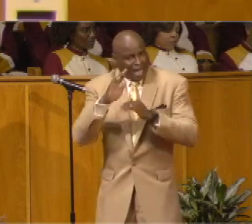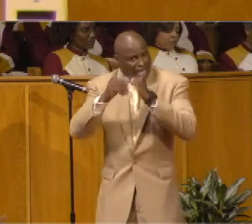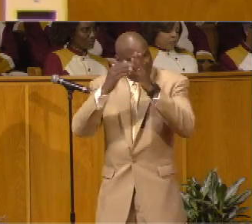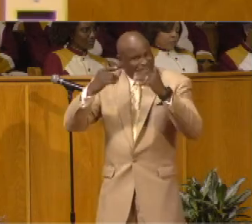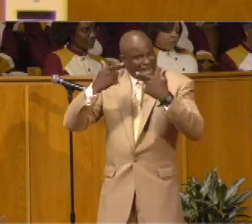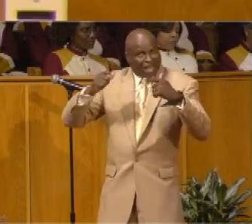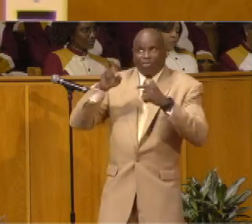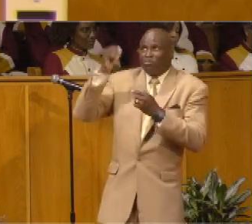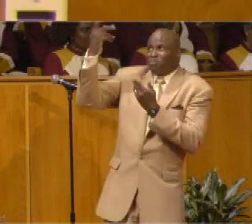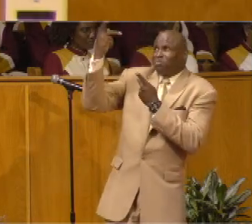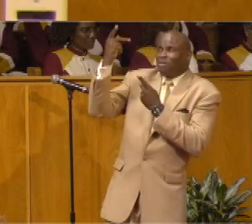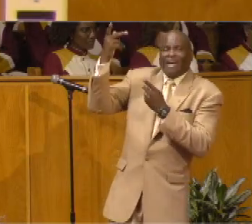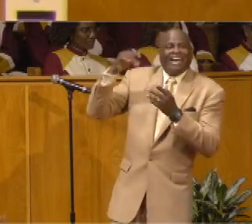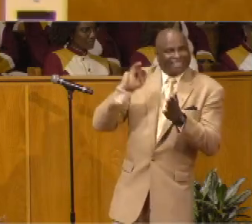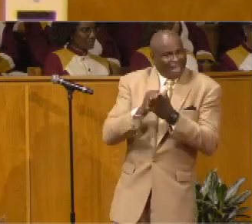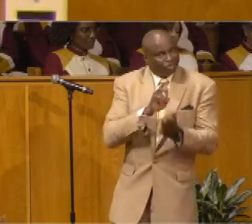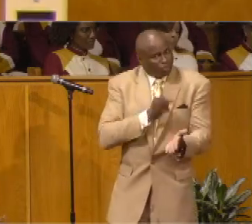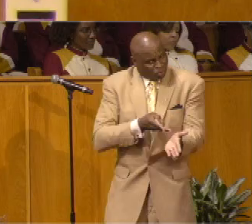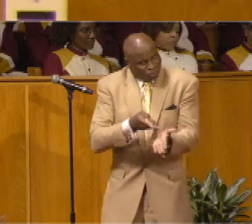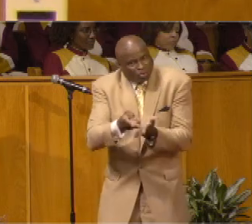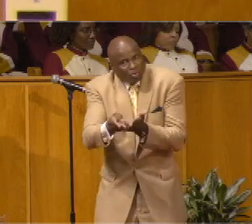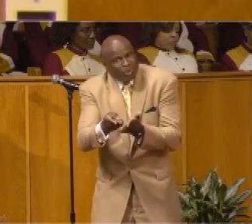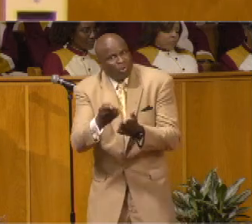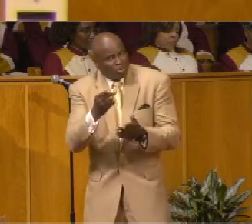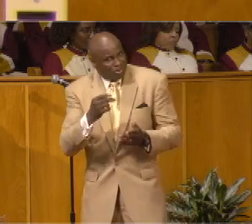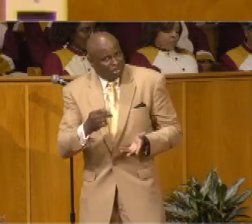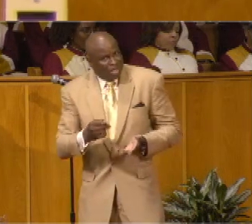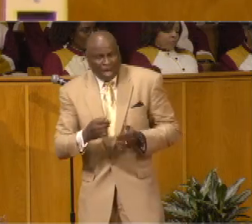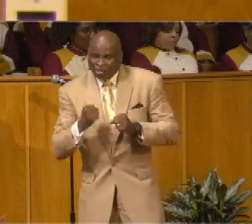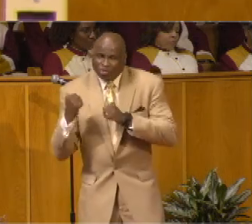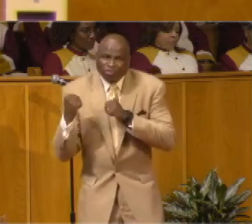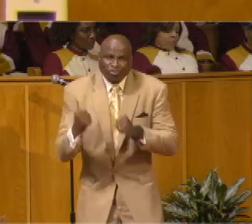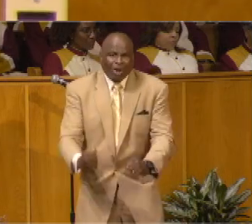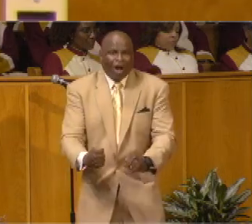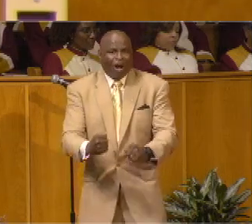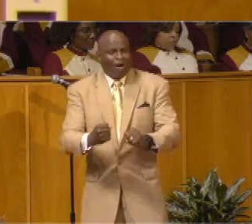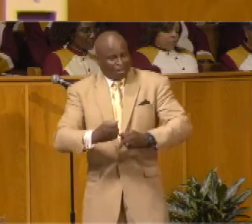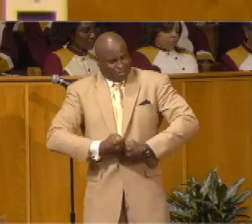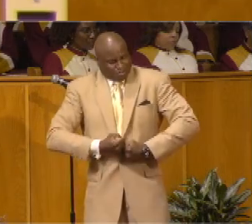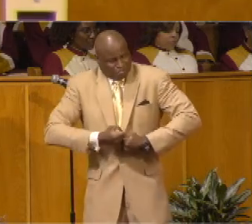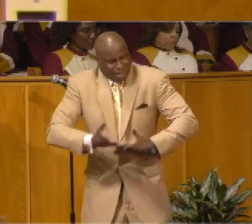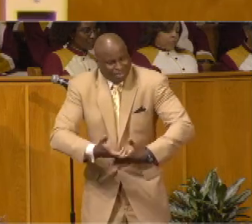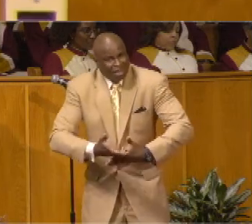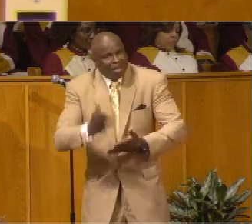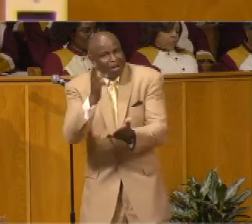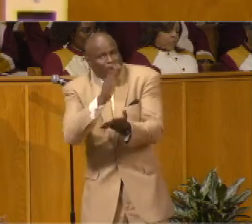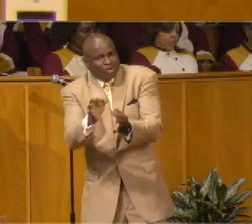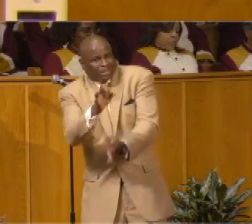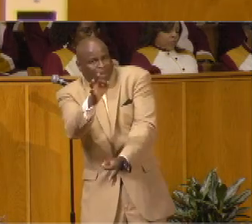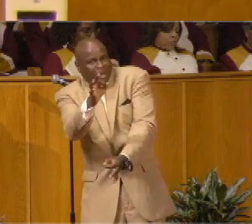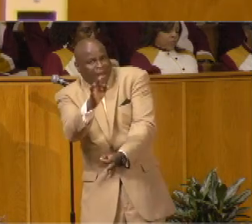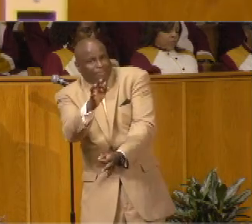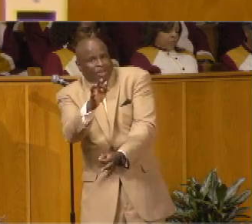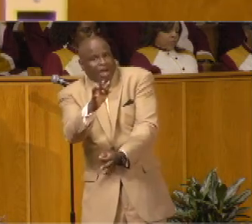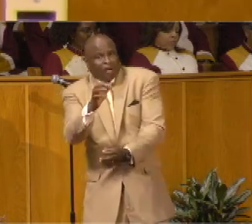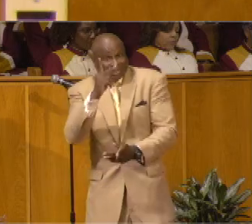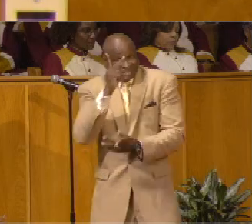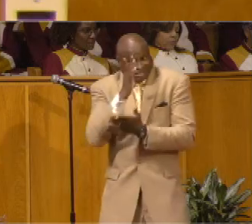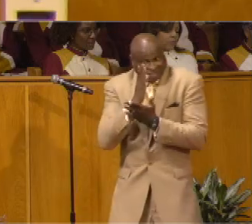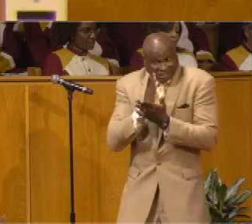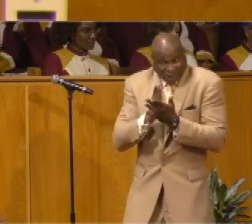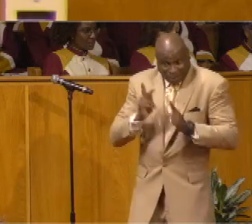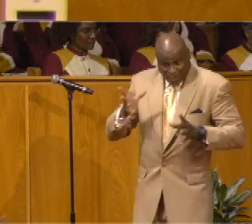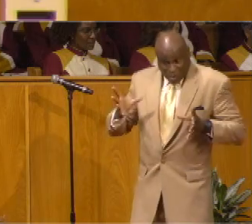tongue, is an authentic gift and expression of the Holy Spirit in the life of certain believers.